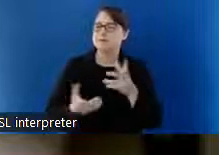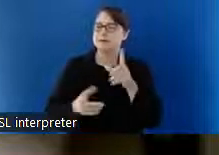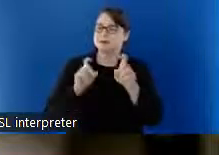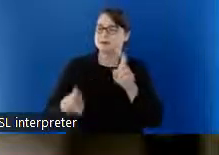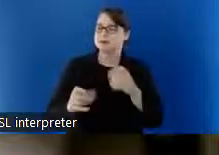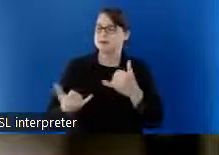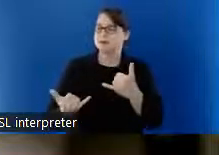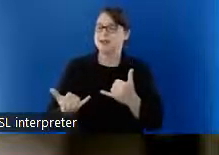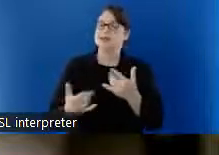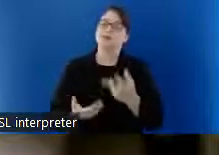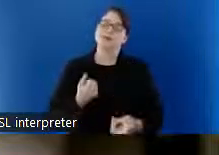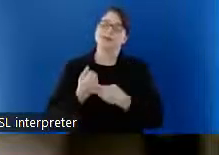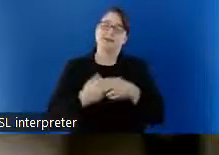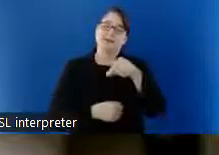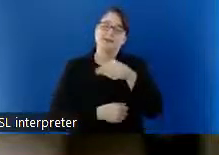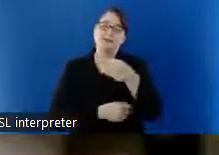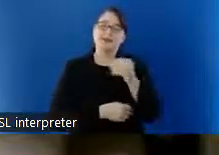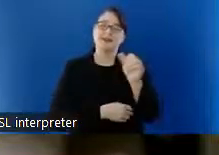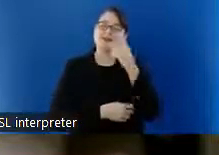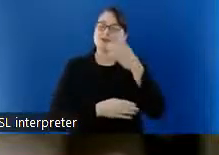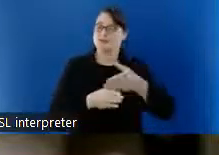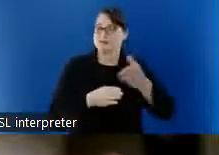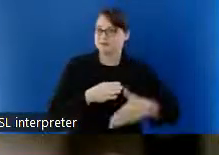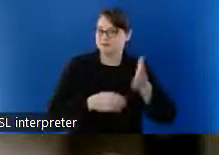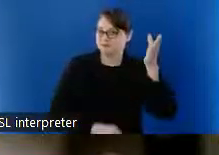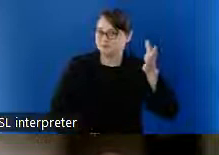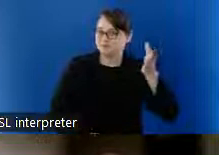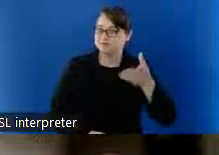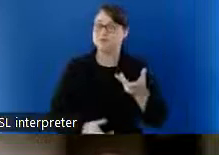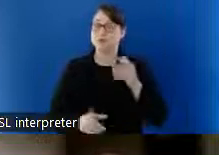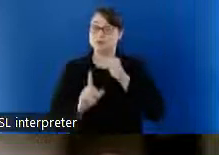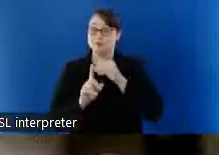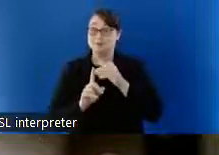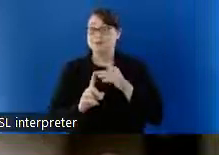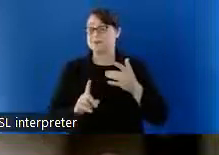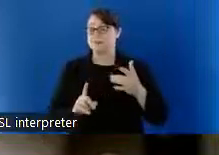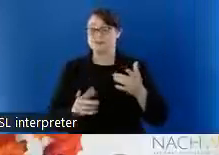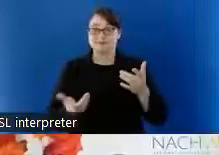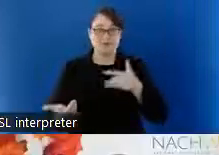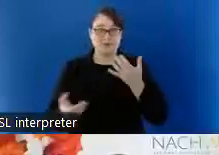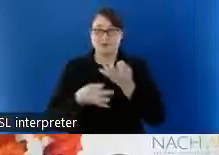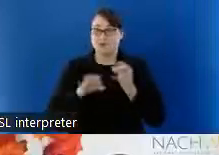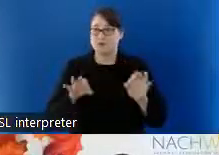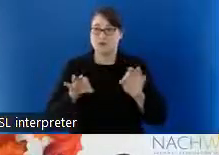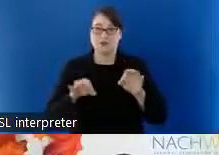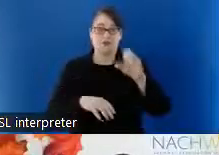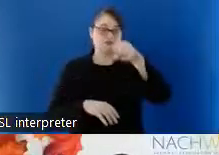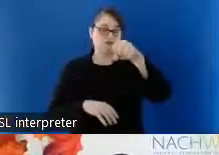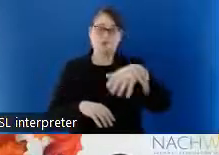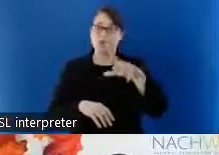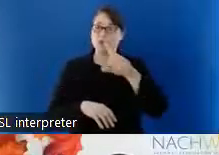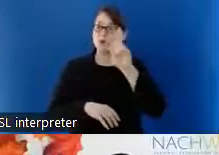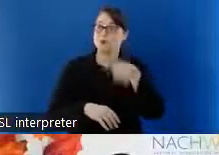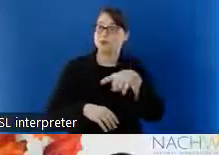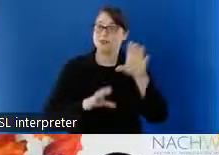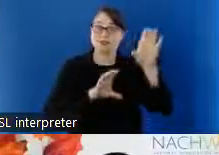the presentation. But as a reminder, folks, please feel free to drop your questions in the chat and in the Q&A box, and we should have